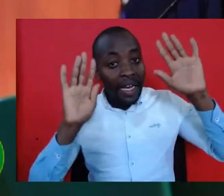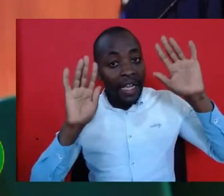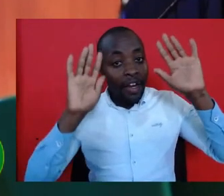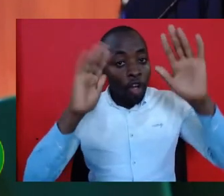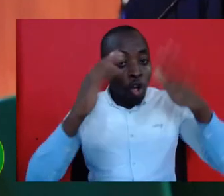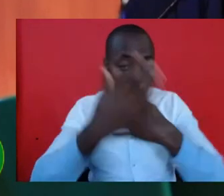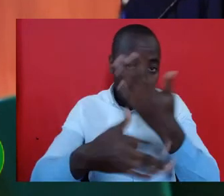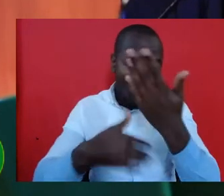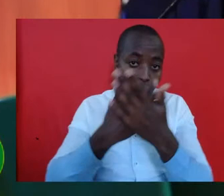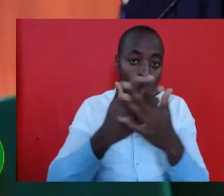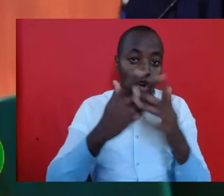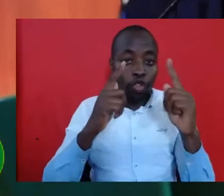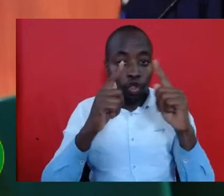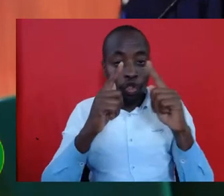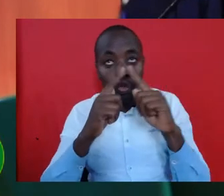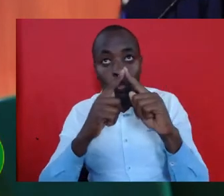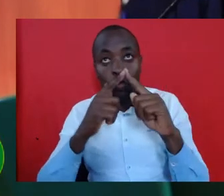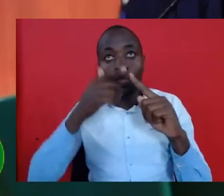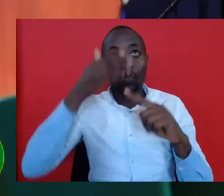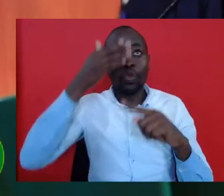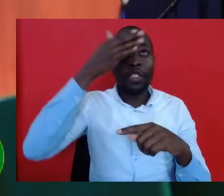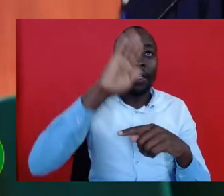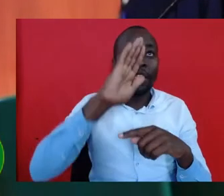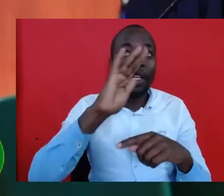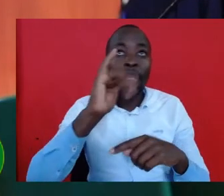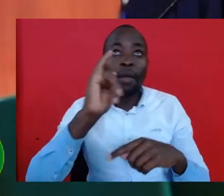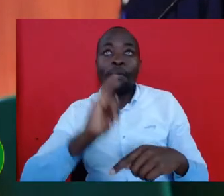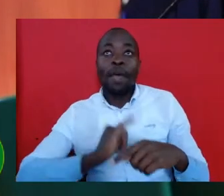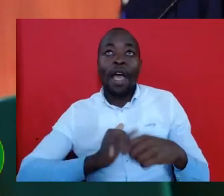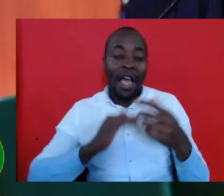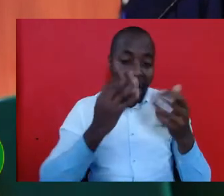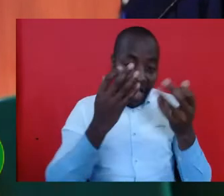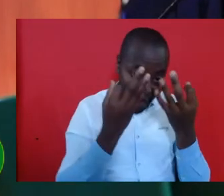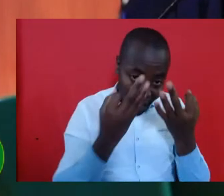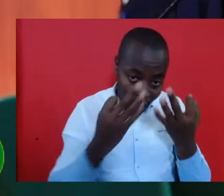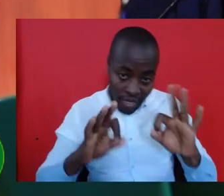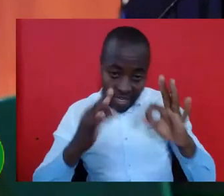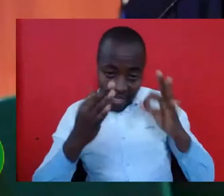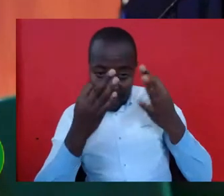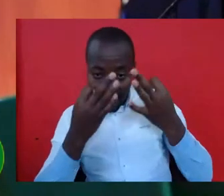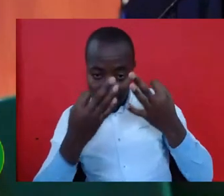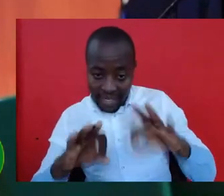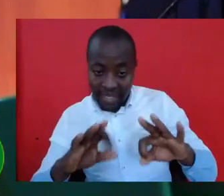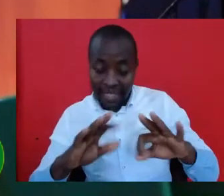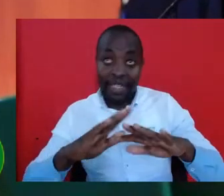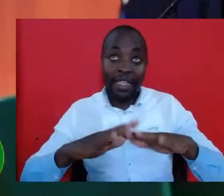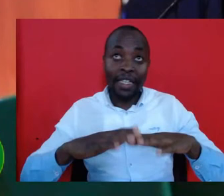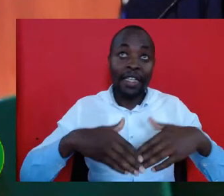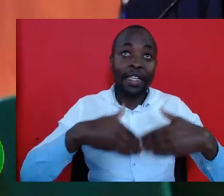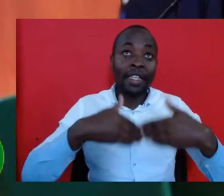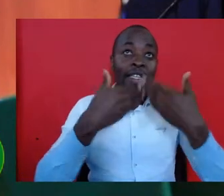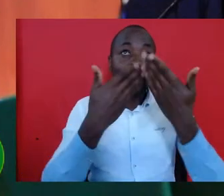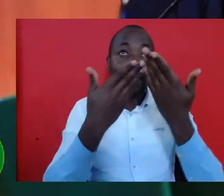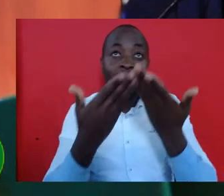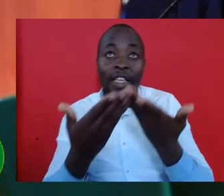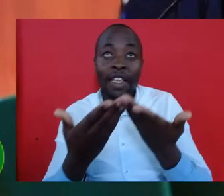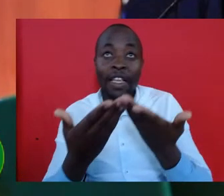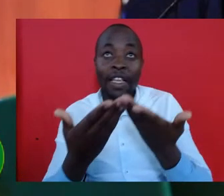surrender, all to Him I freely